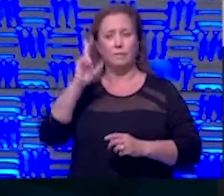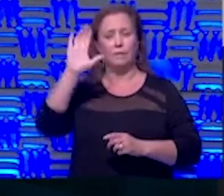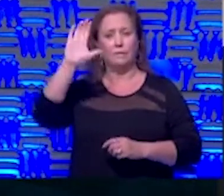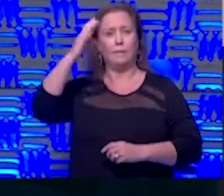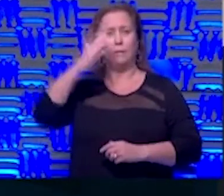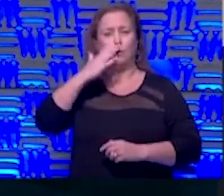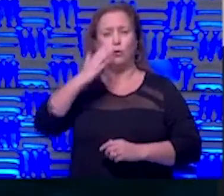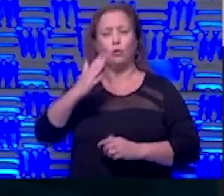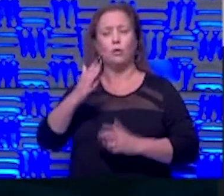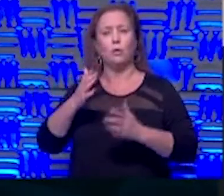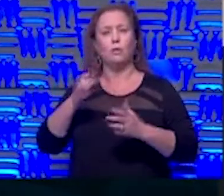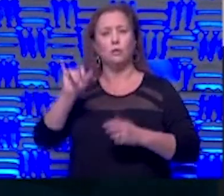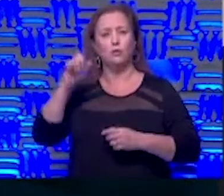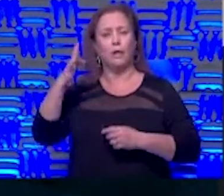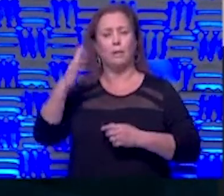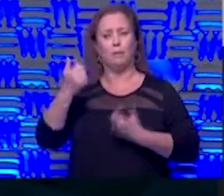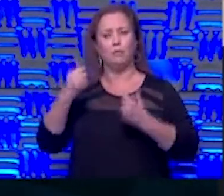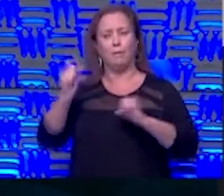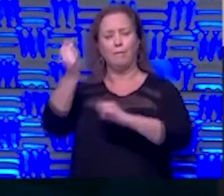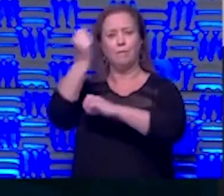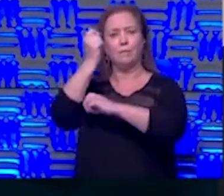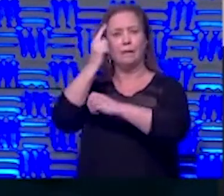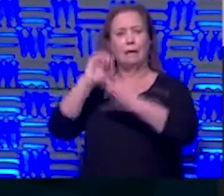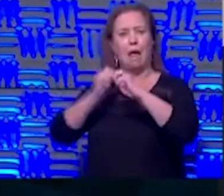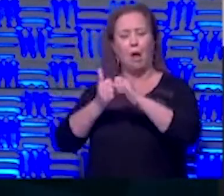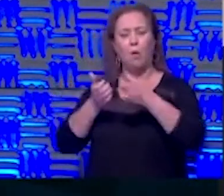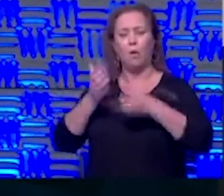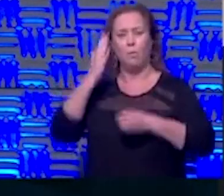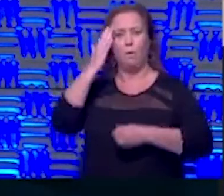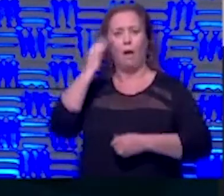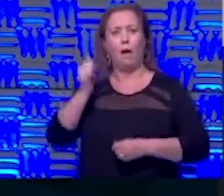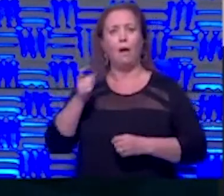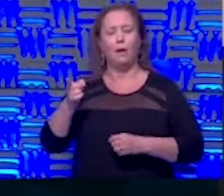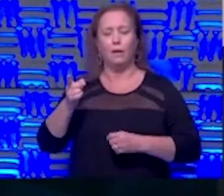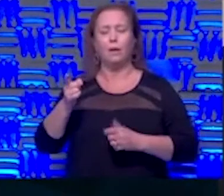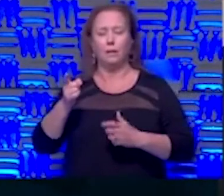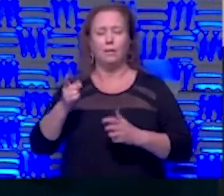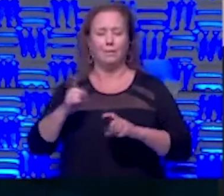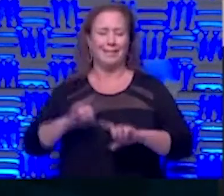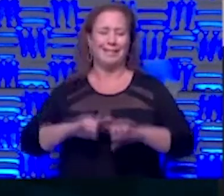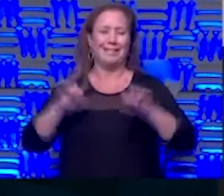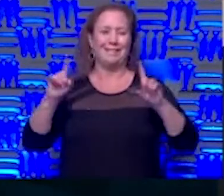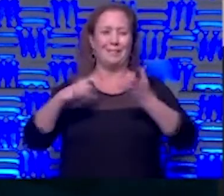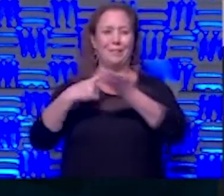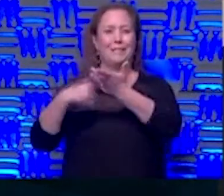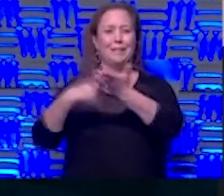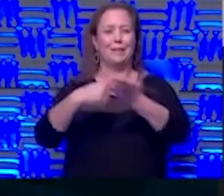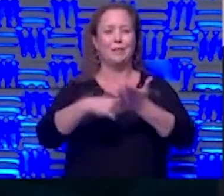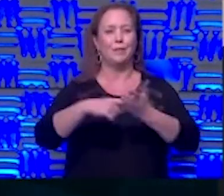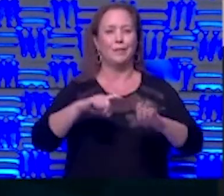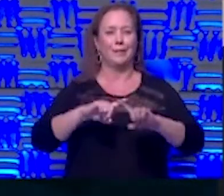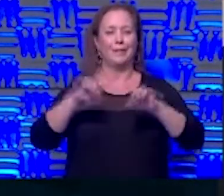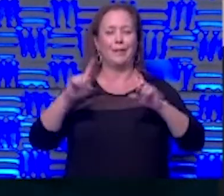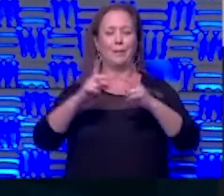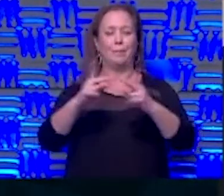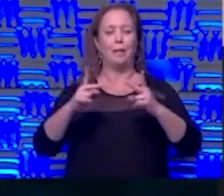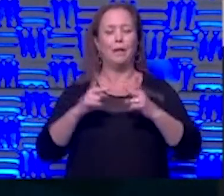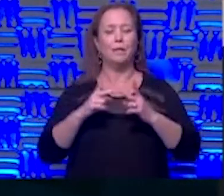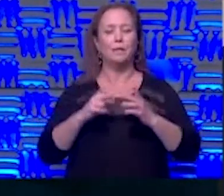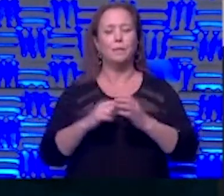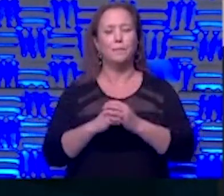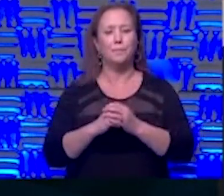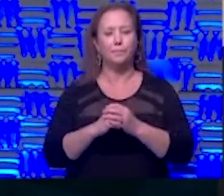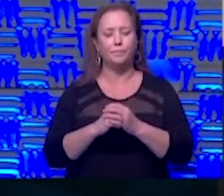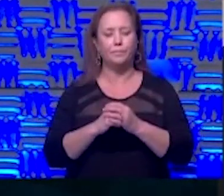trying to understand why. And there's that's a whole another discussion in another venue. But